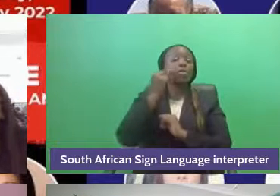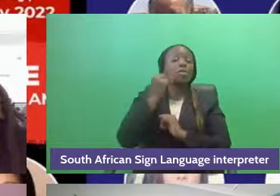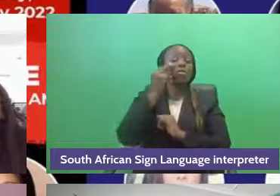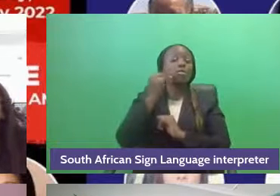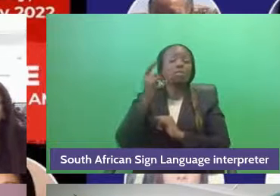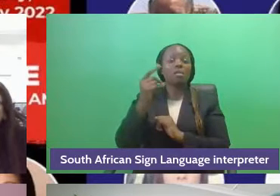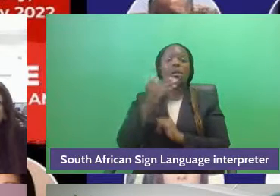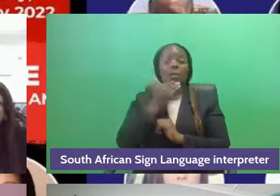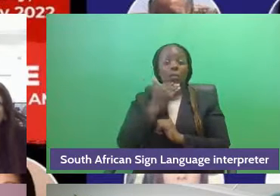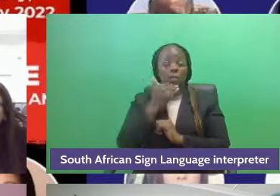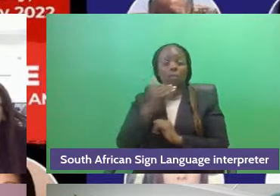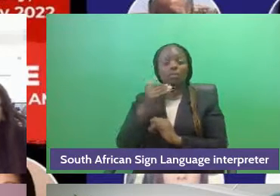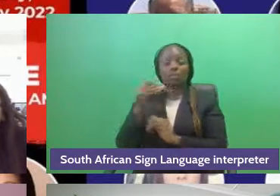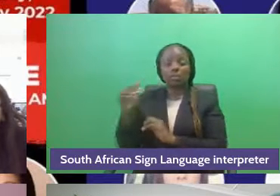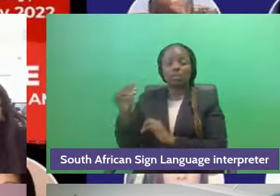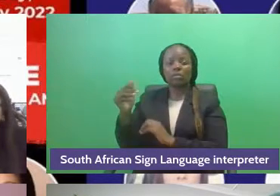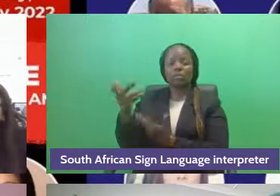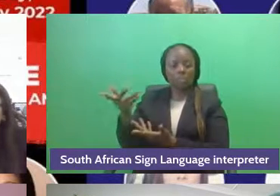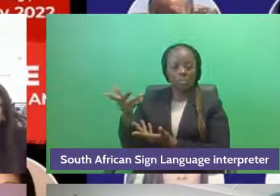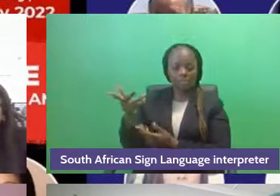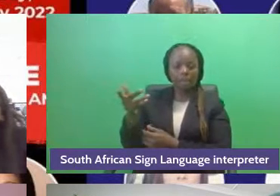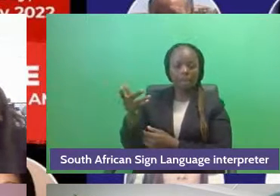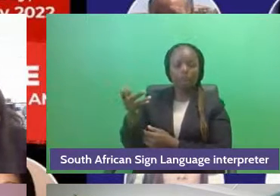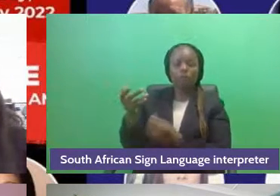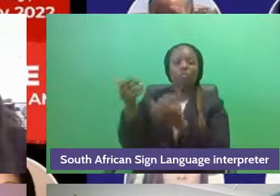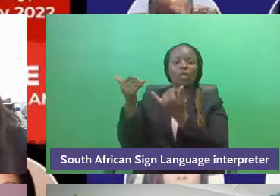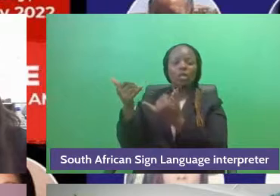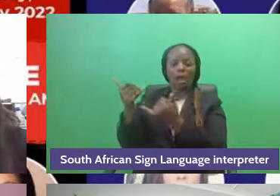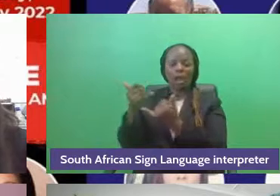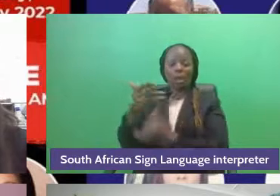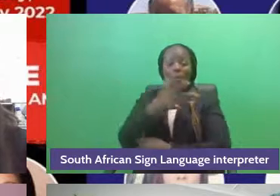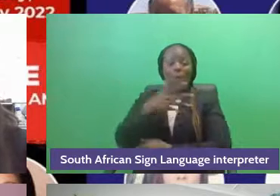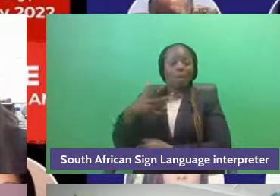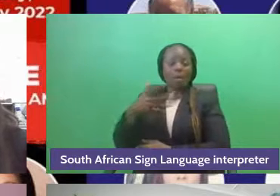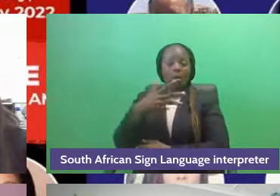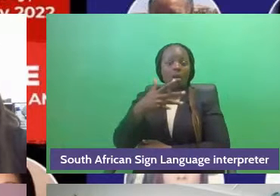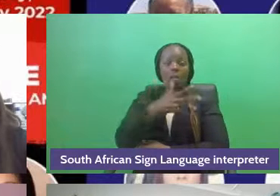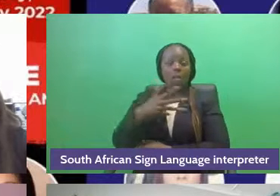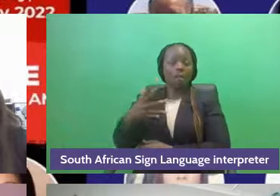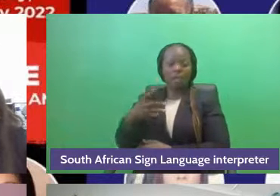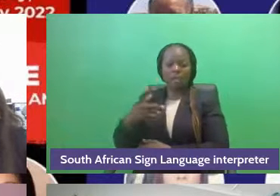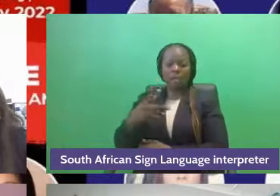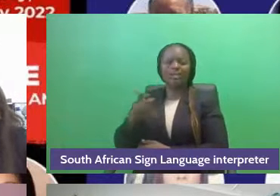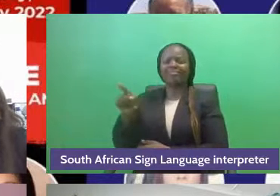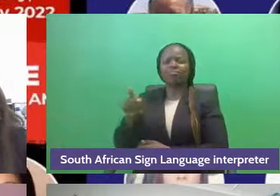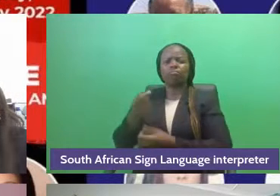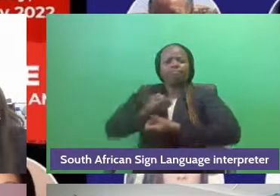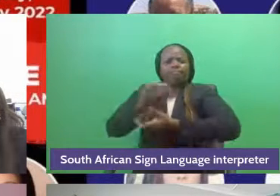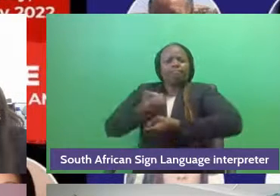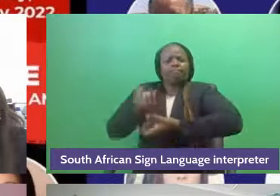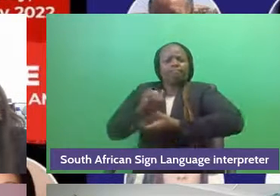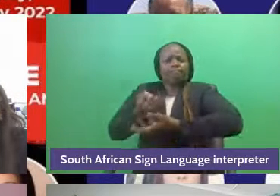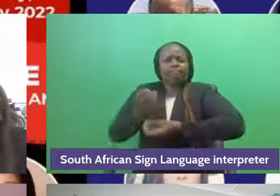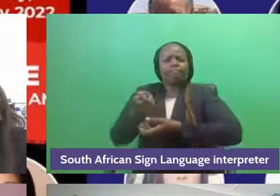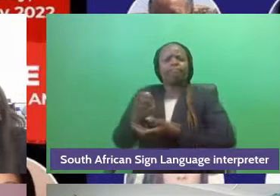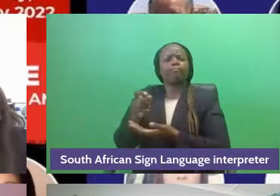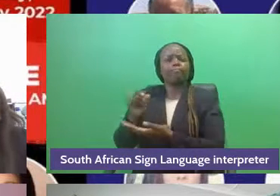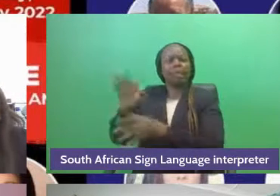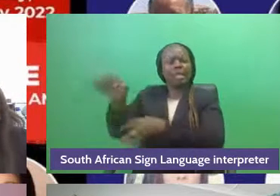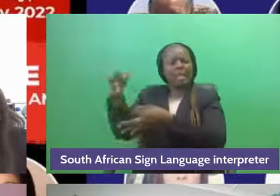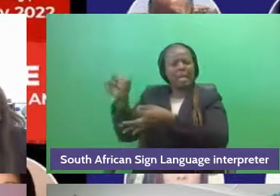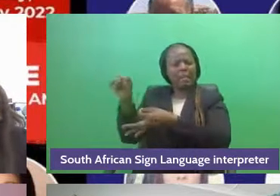survivor was telling a statement. It was very touching, but what we have observed is